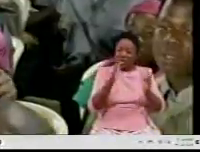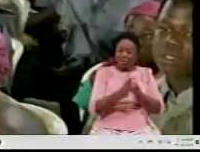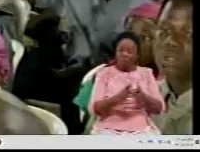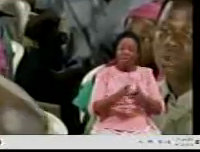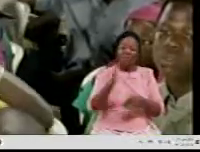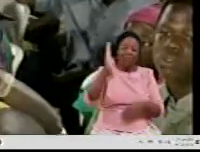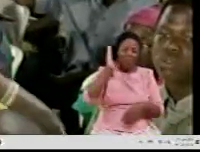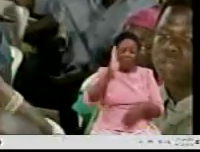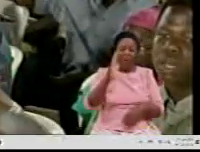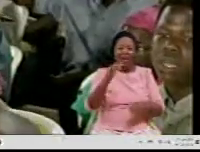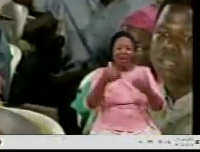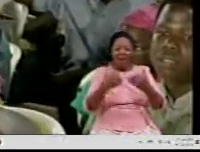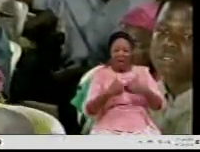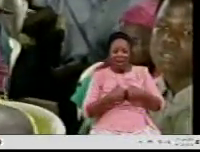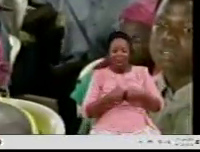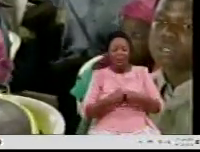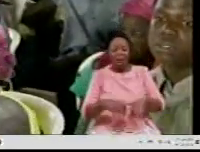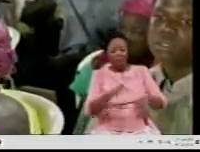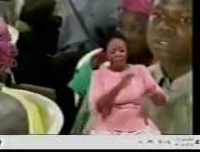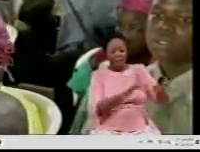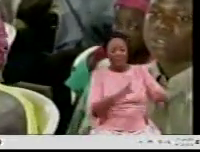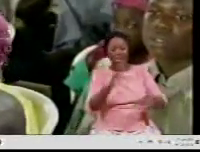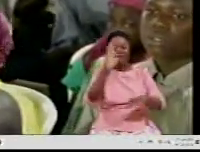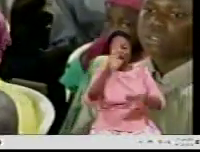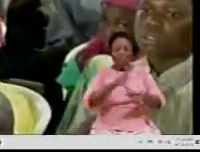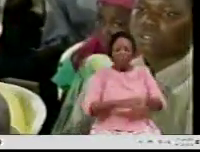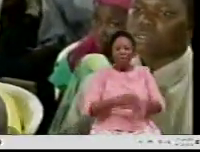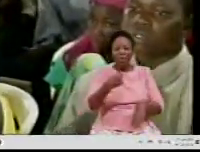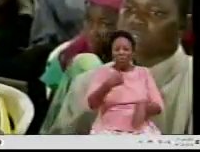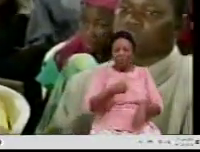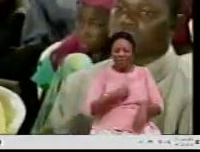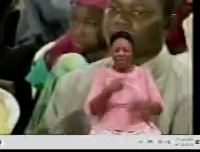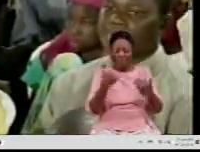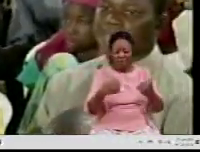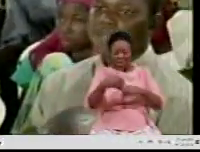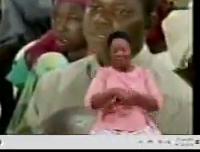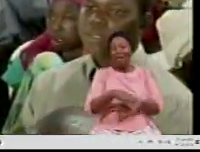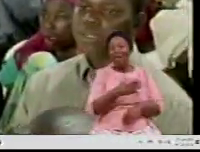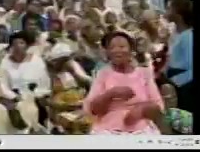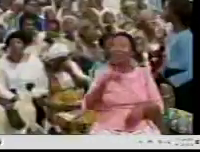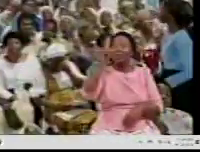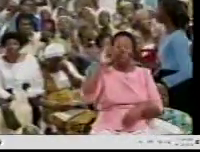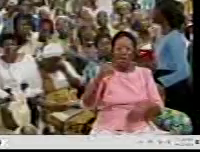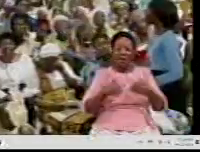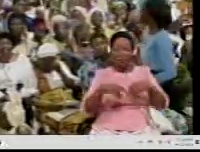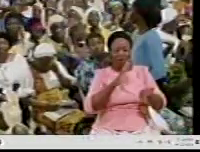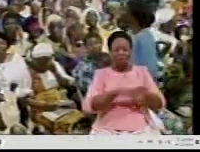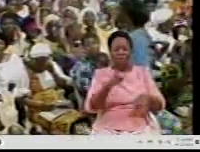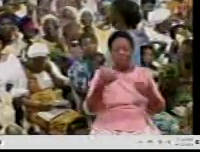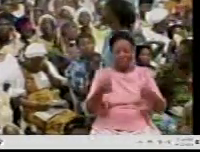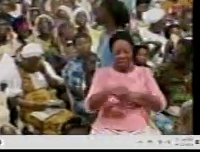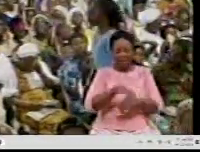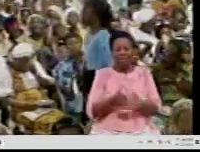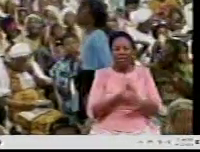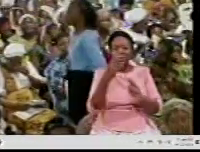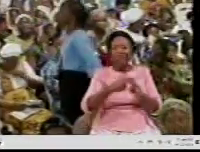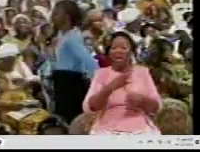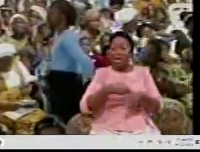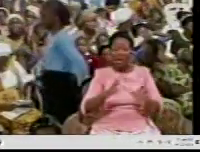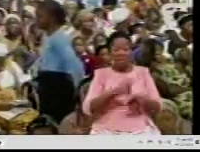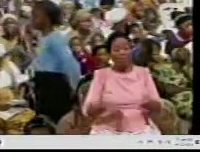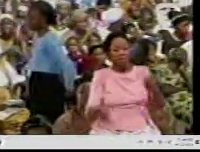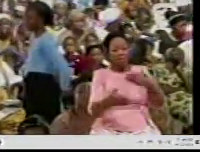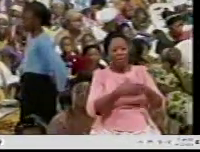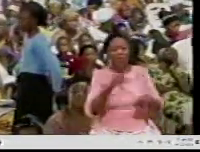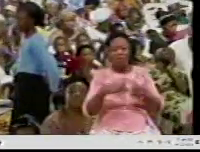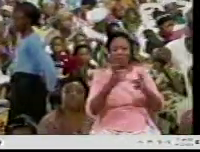as if you believe. He will have mercy upon you tonight in Jesus' name. And let him return unto our